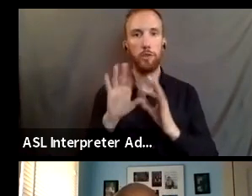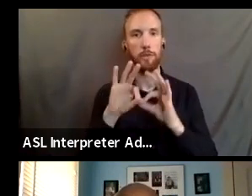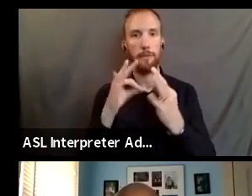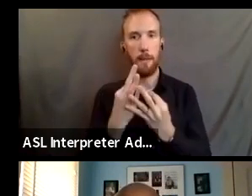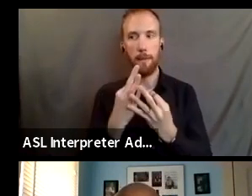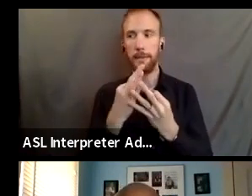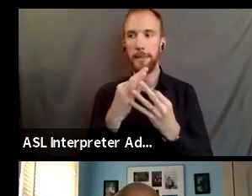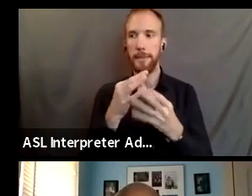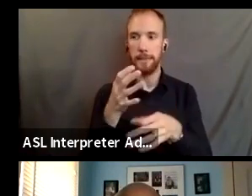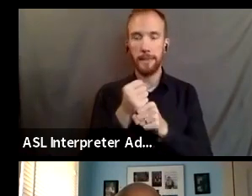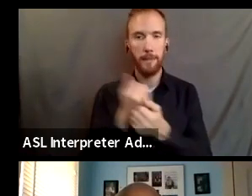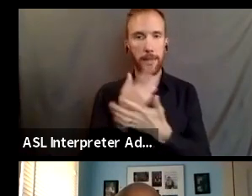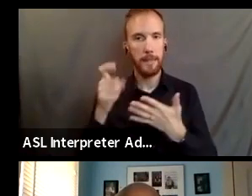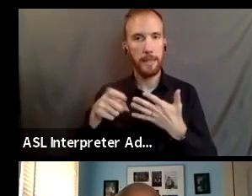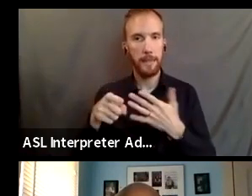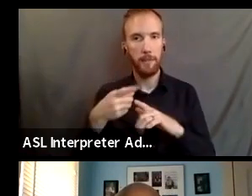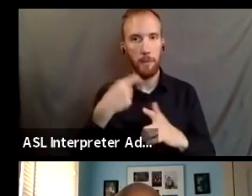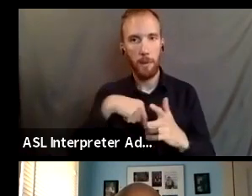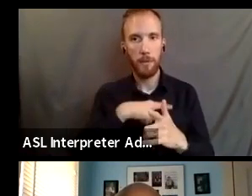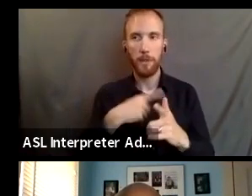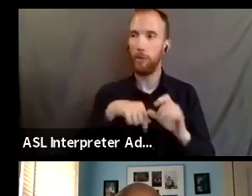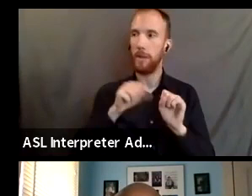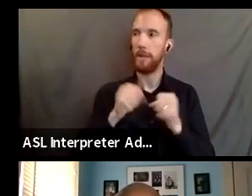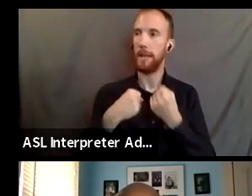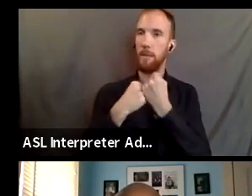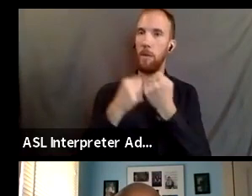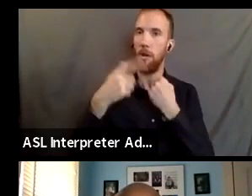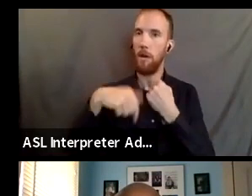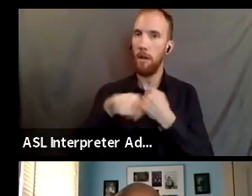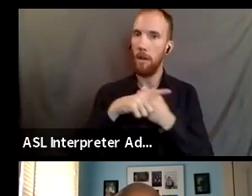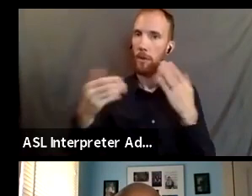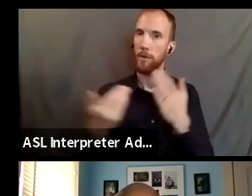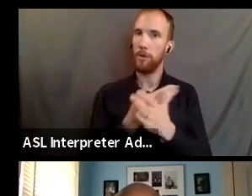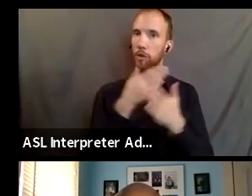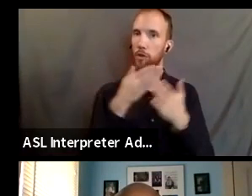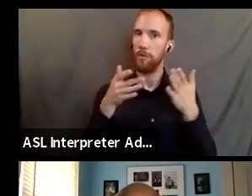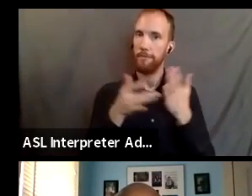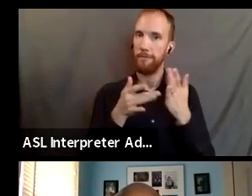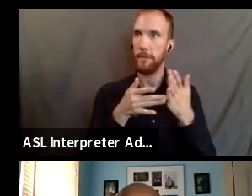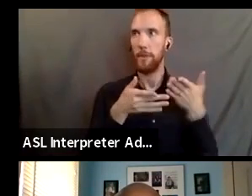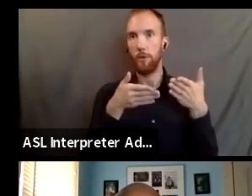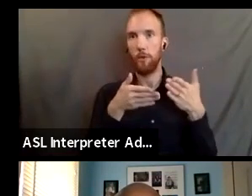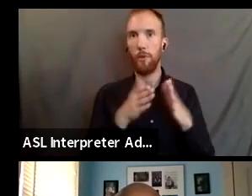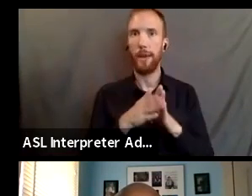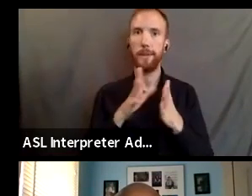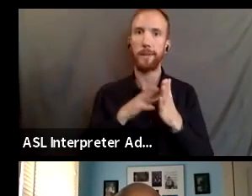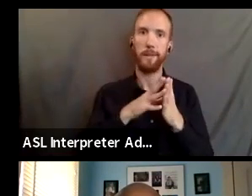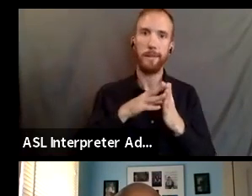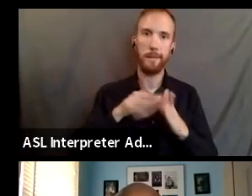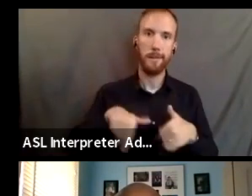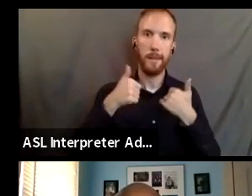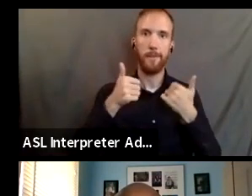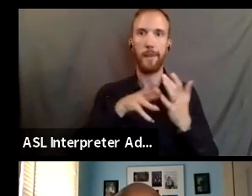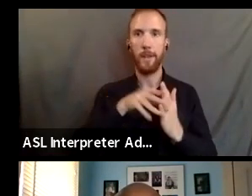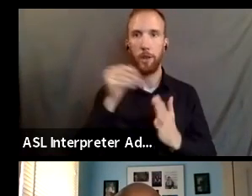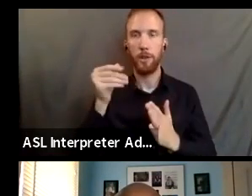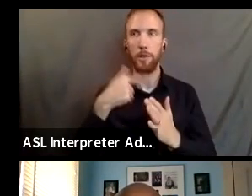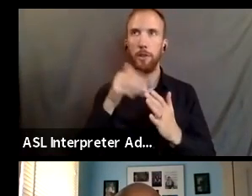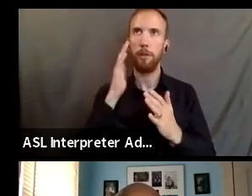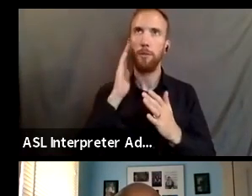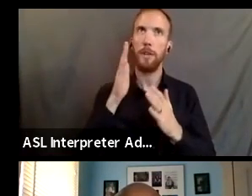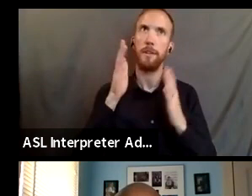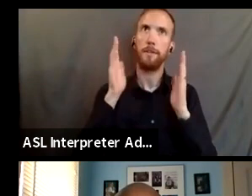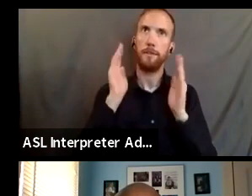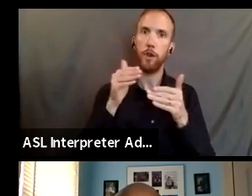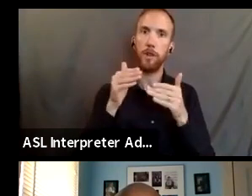and that we can support them in this new way of living and learning so we're going to focus on power standards for remediation and the use of a